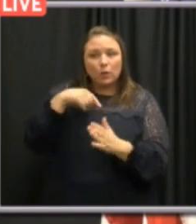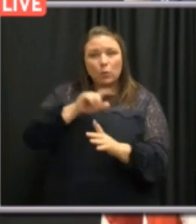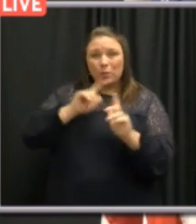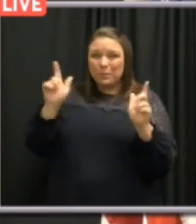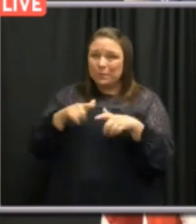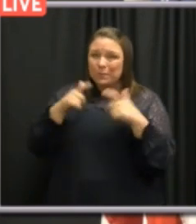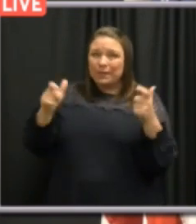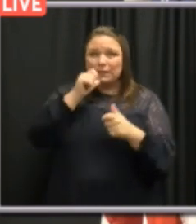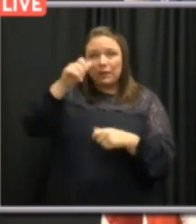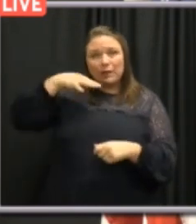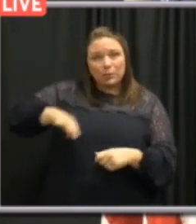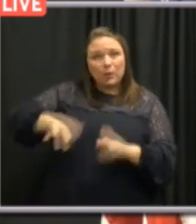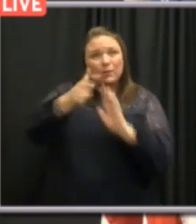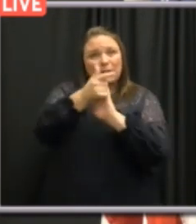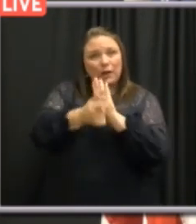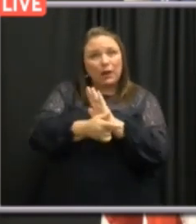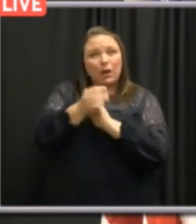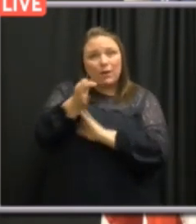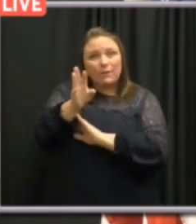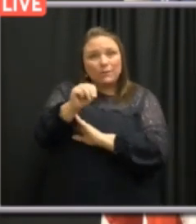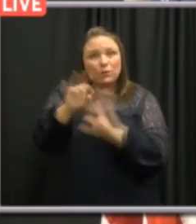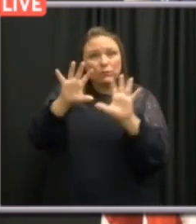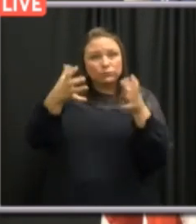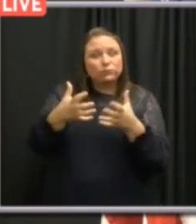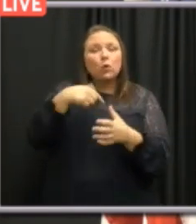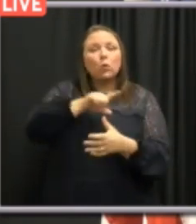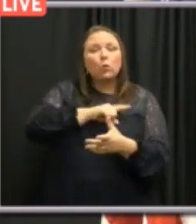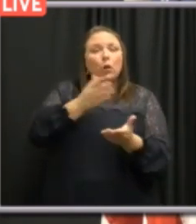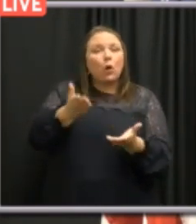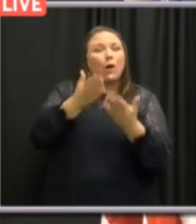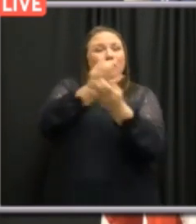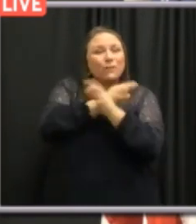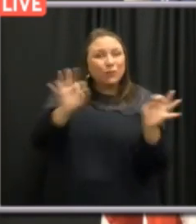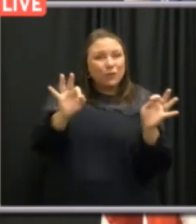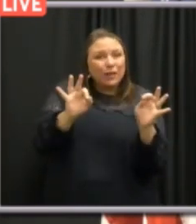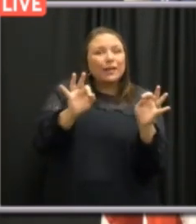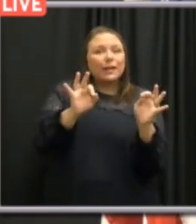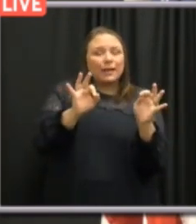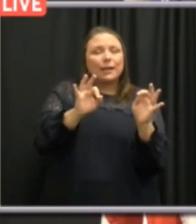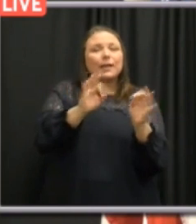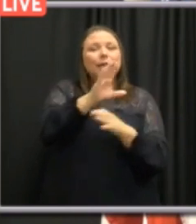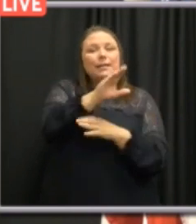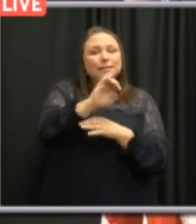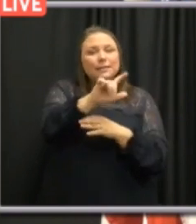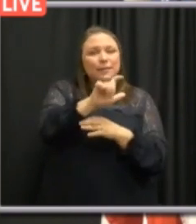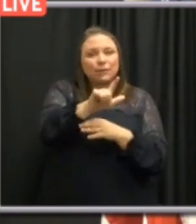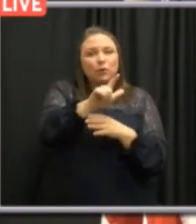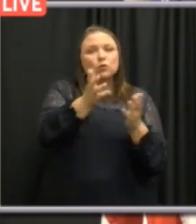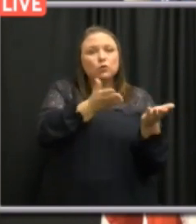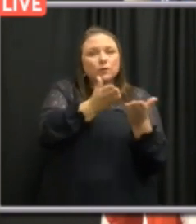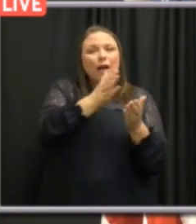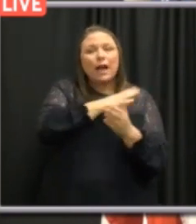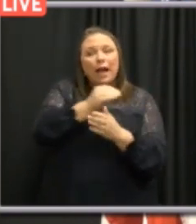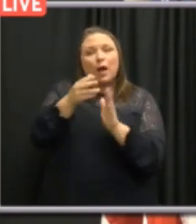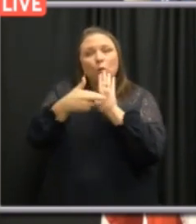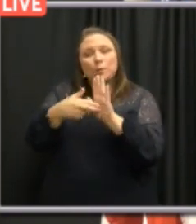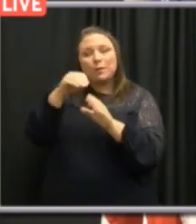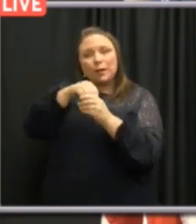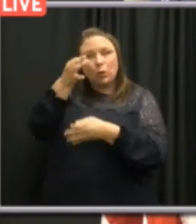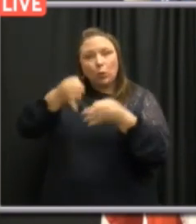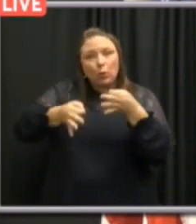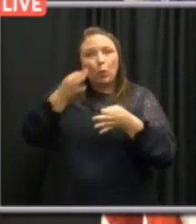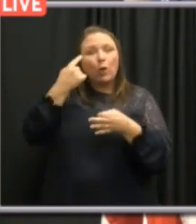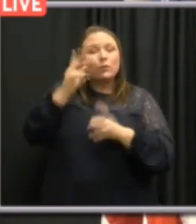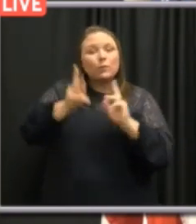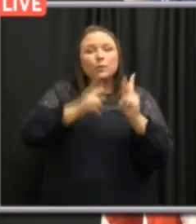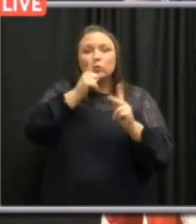law firm, we offer free civil legal services, including representation in court, to those families who cannot afford